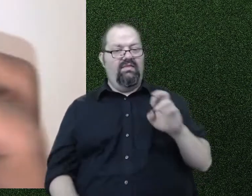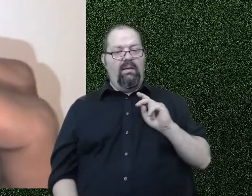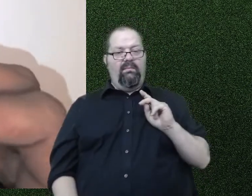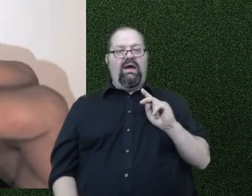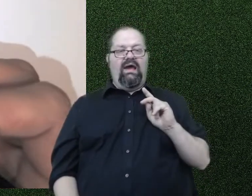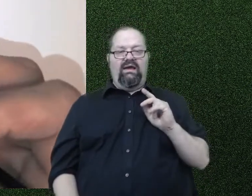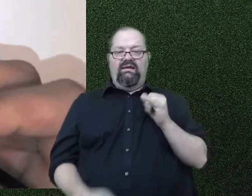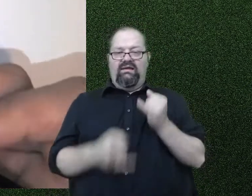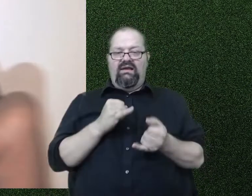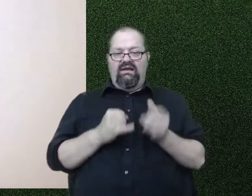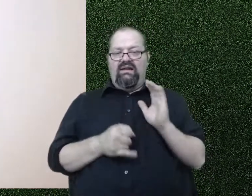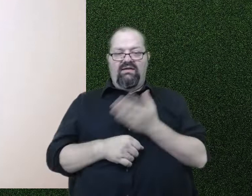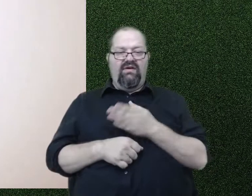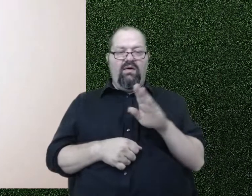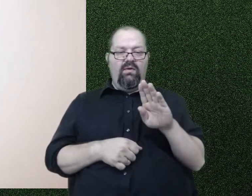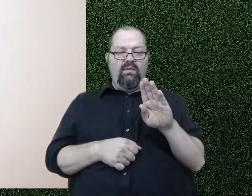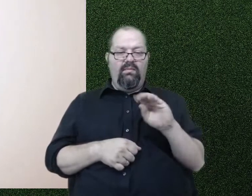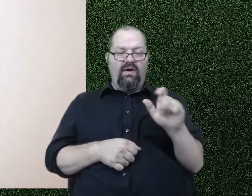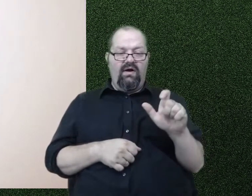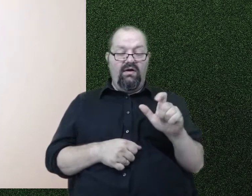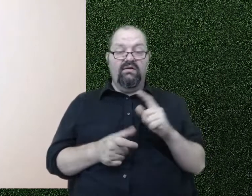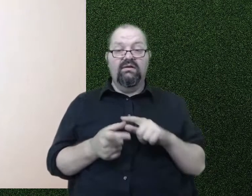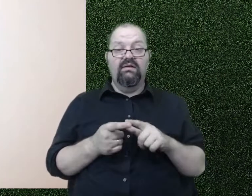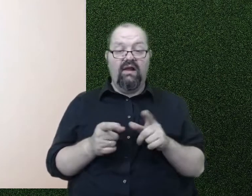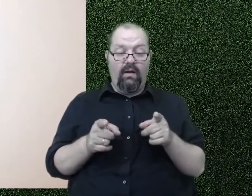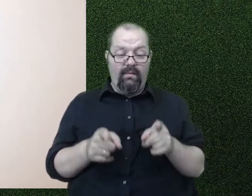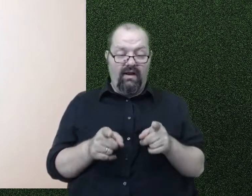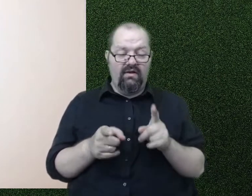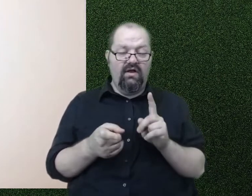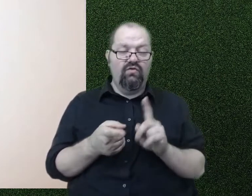me. Now parallel to the